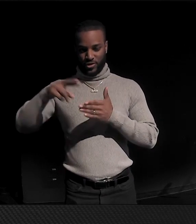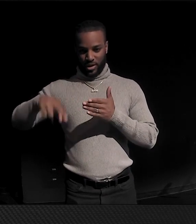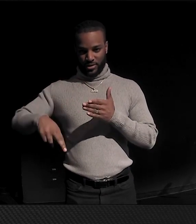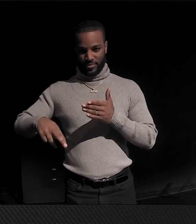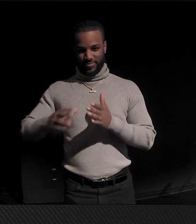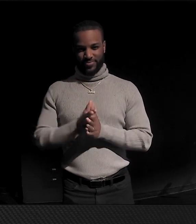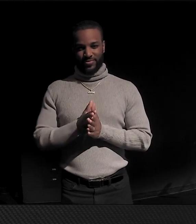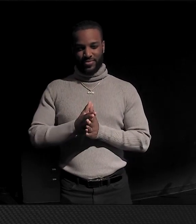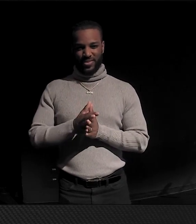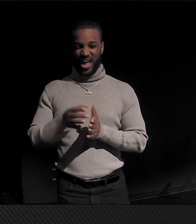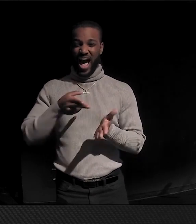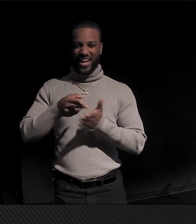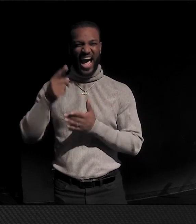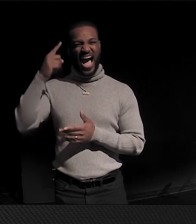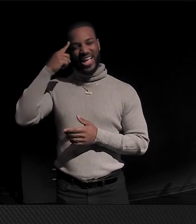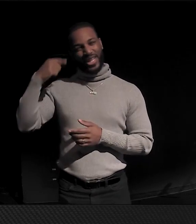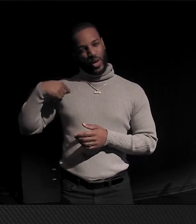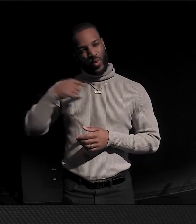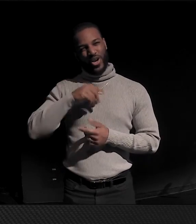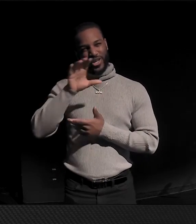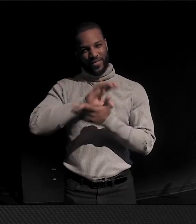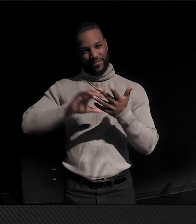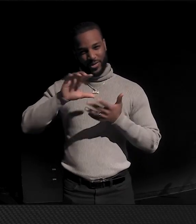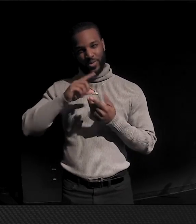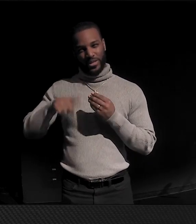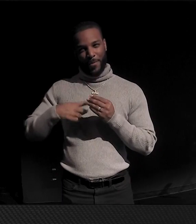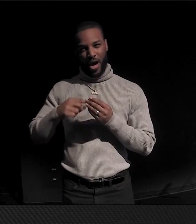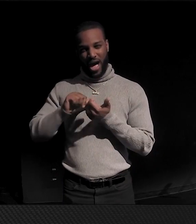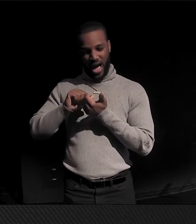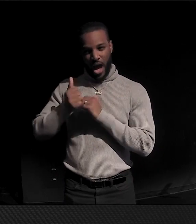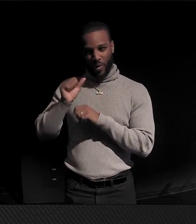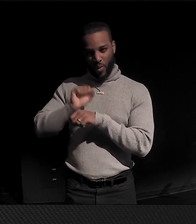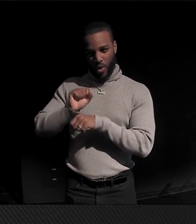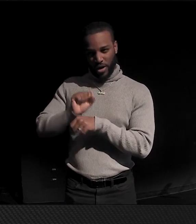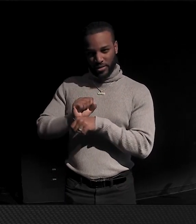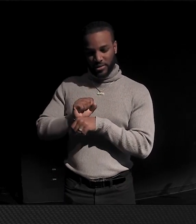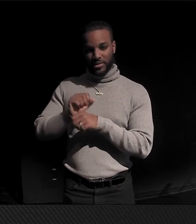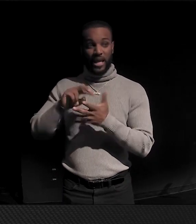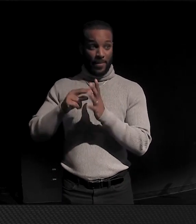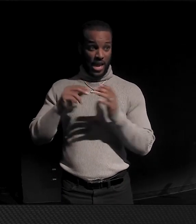If we're honest, it can be confusing. I wonder, how does it work? I mean,